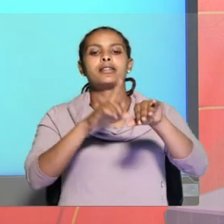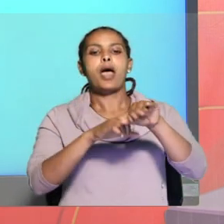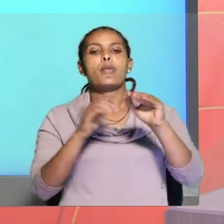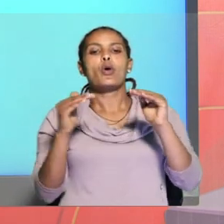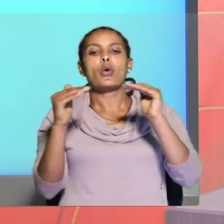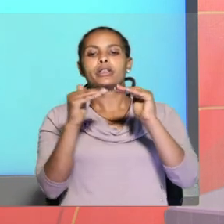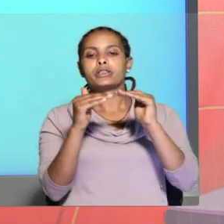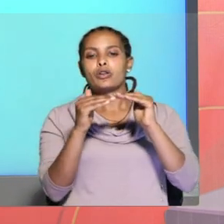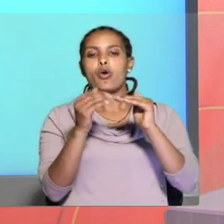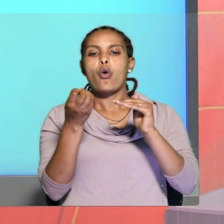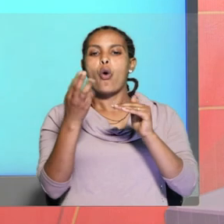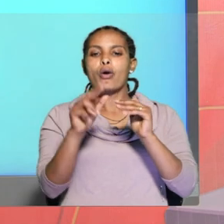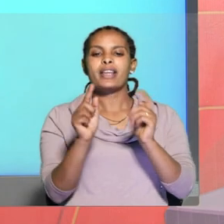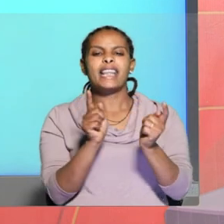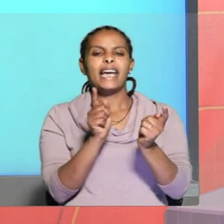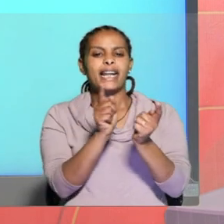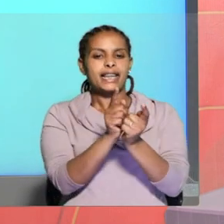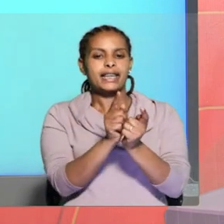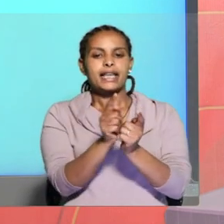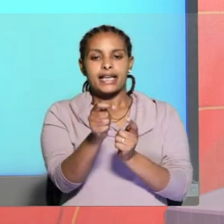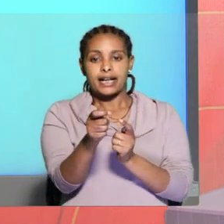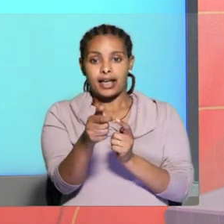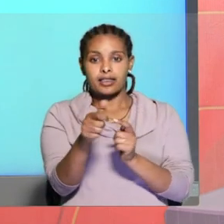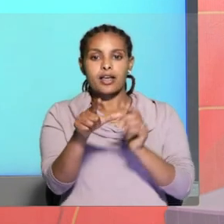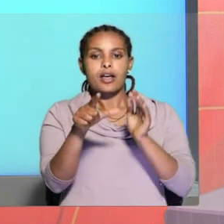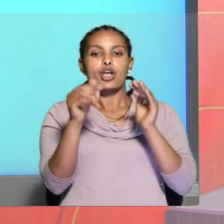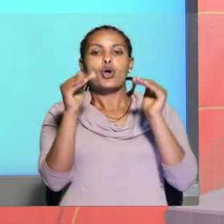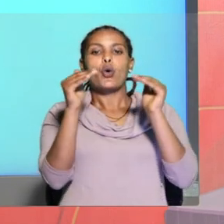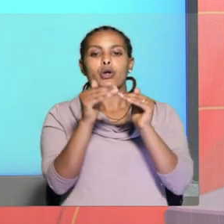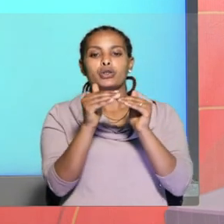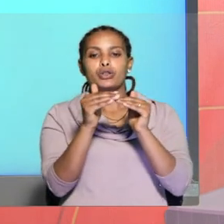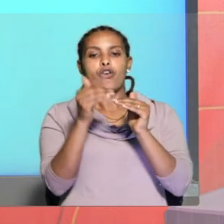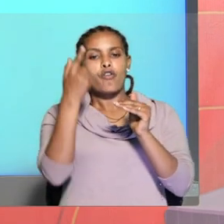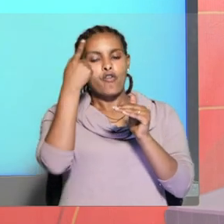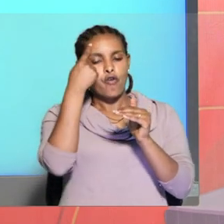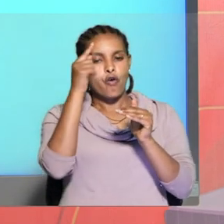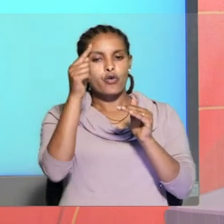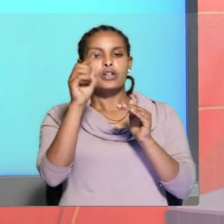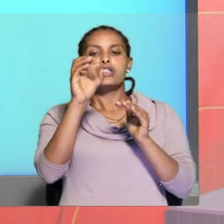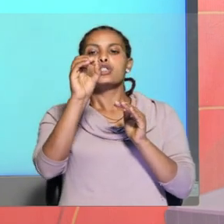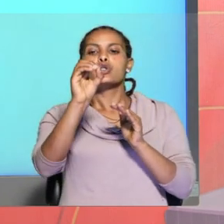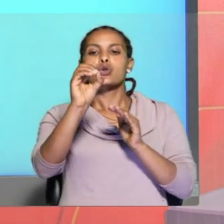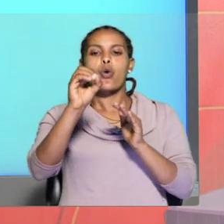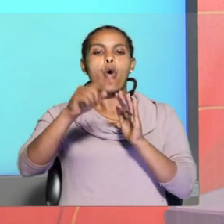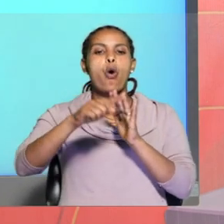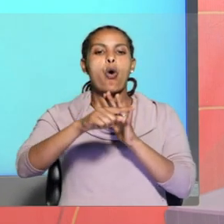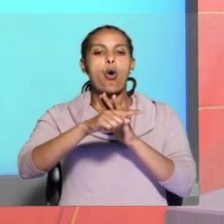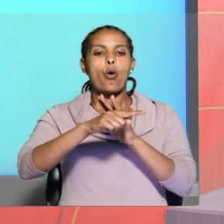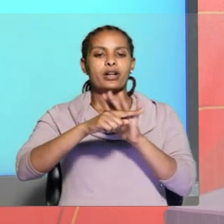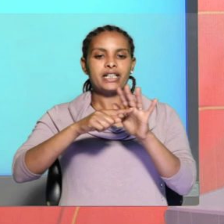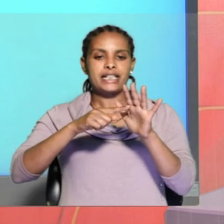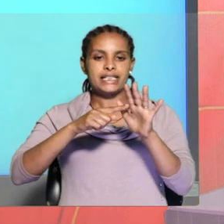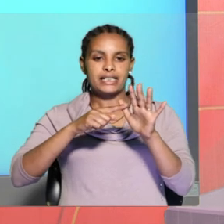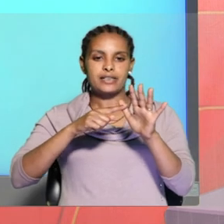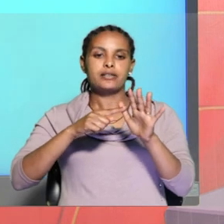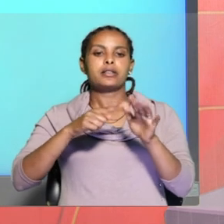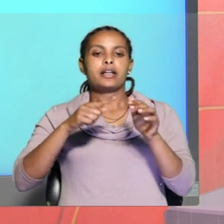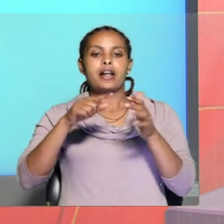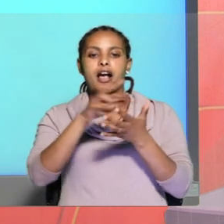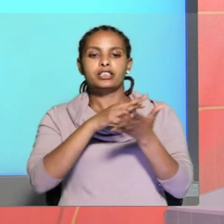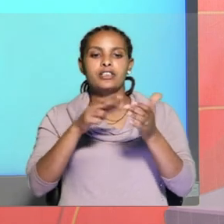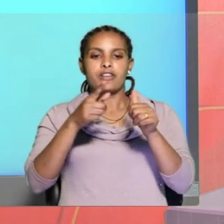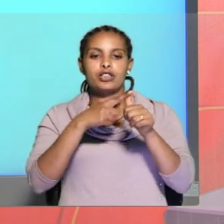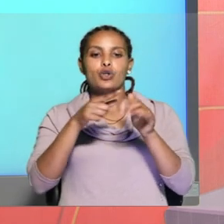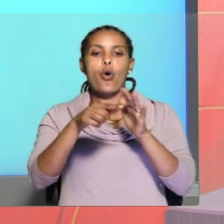equation or integrated red equation for the order reaction first order